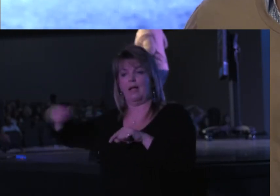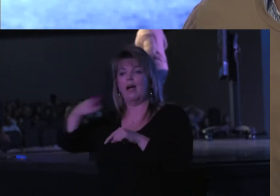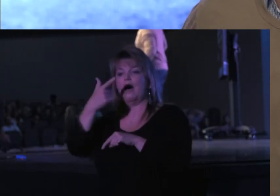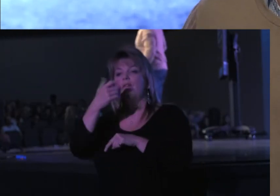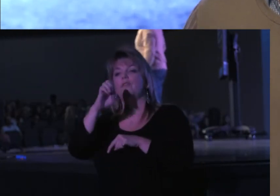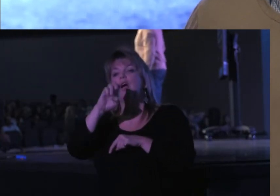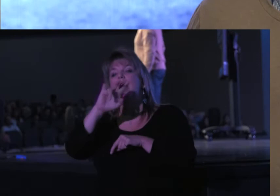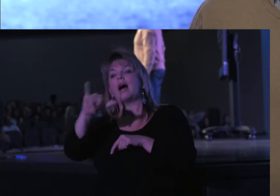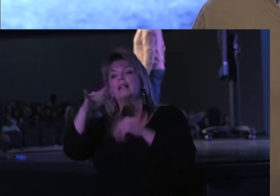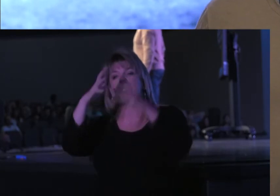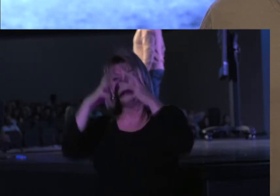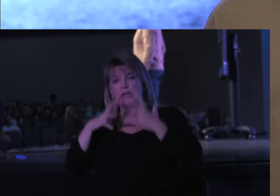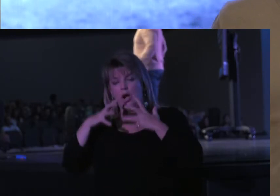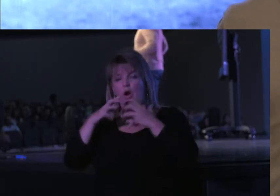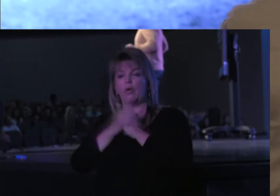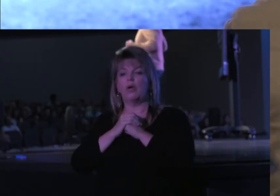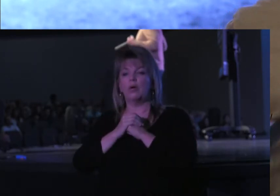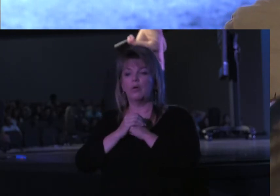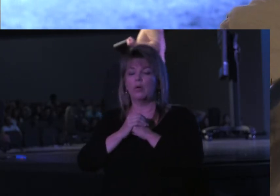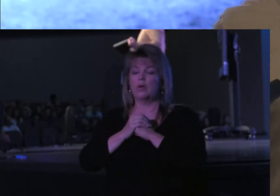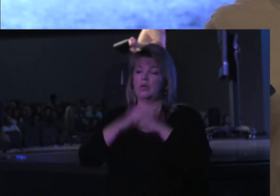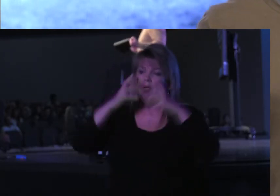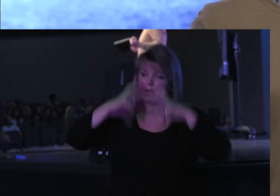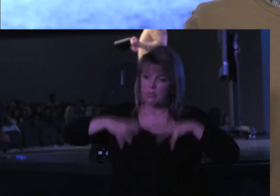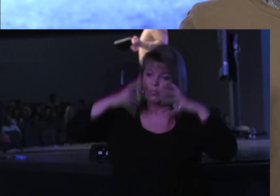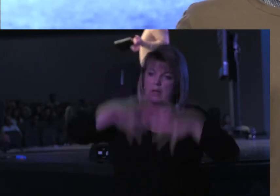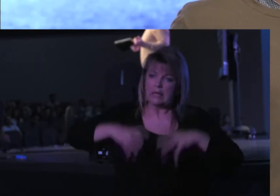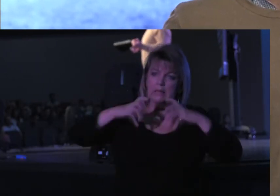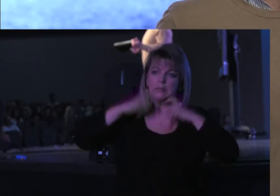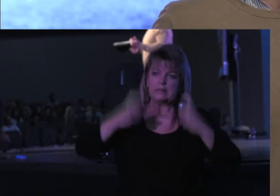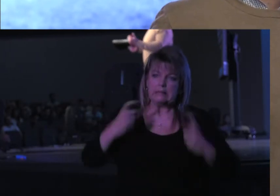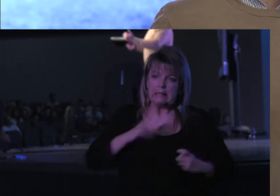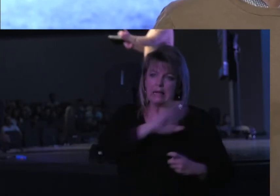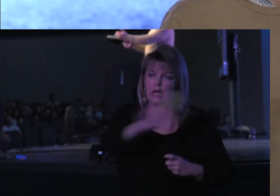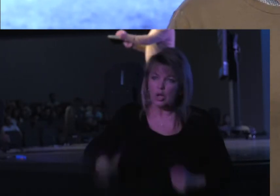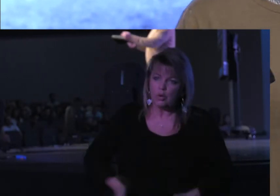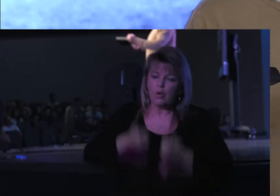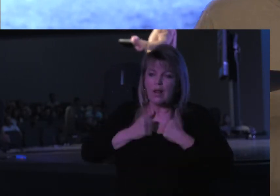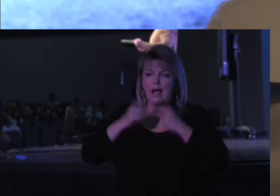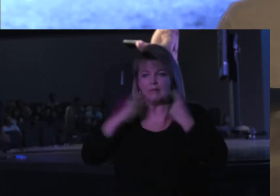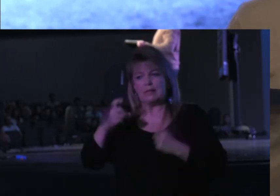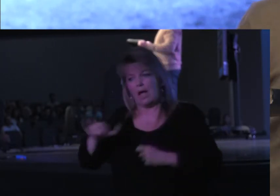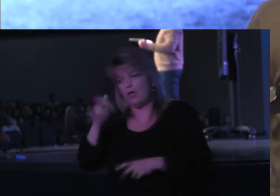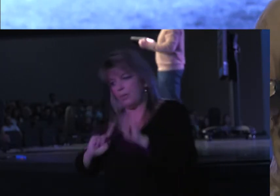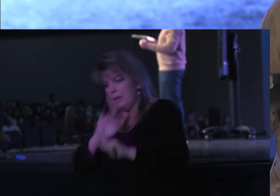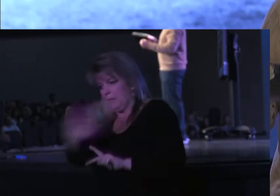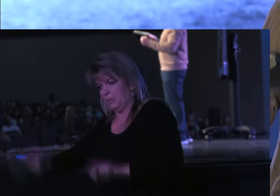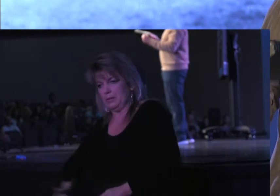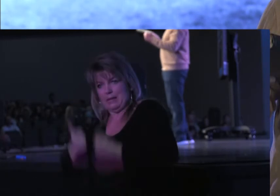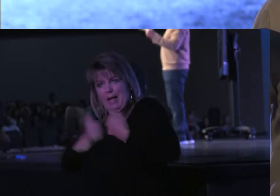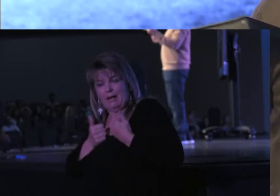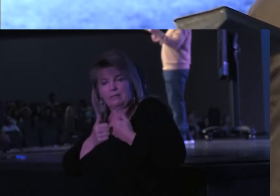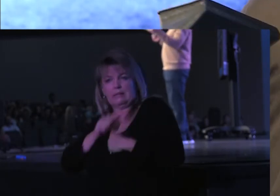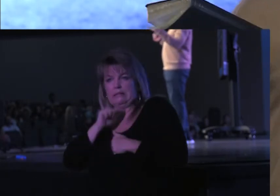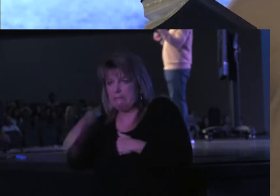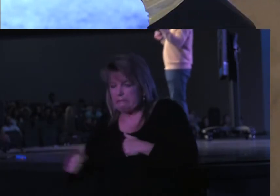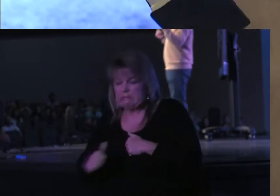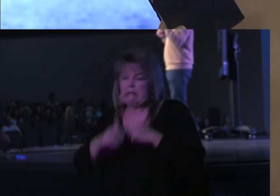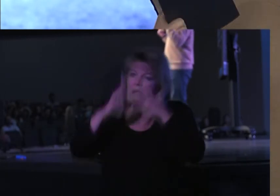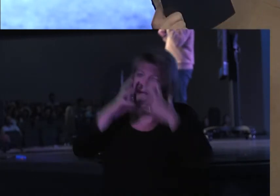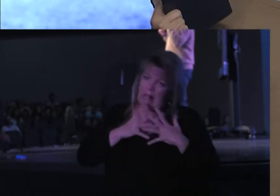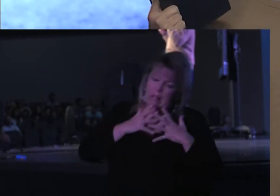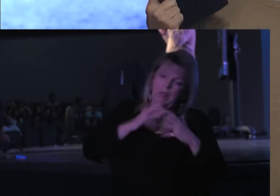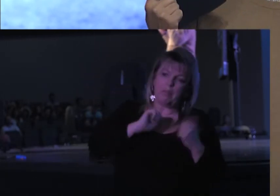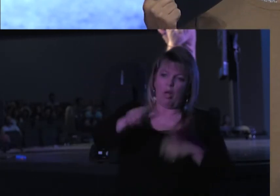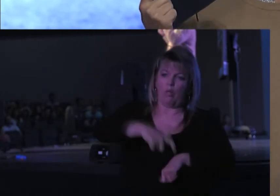godly sorrow, where you weep over sin, sin in your own life or sin in other people's lives. It is not gloom and doom.